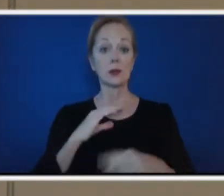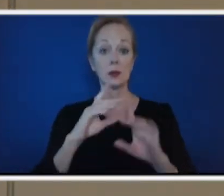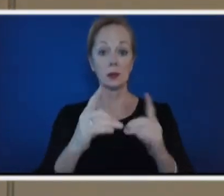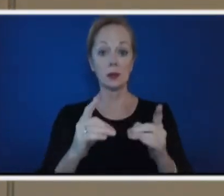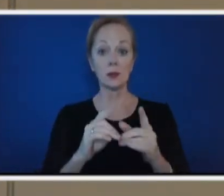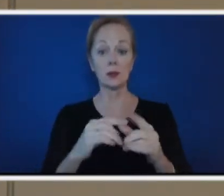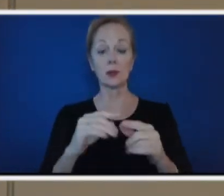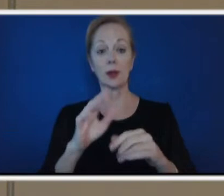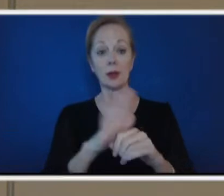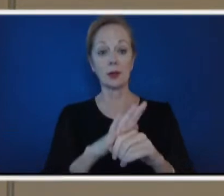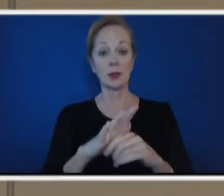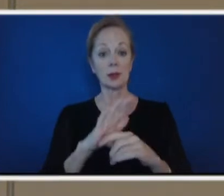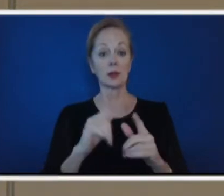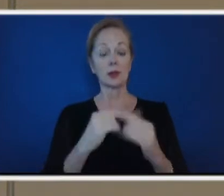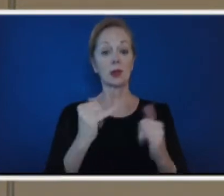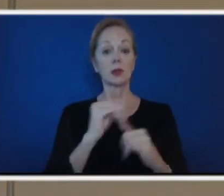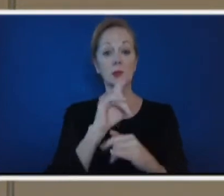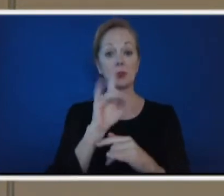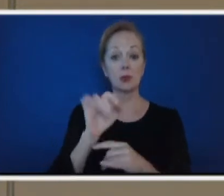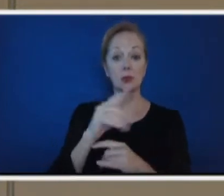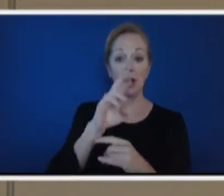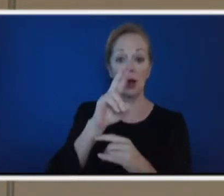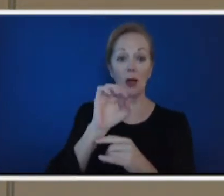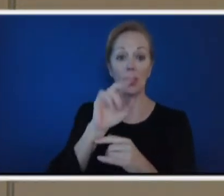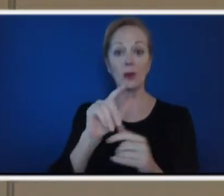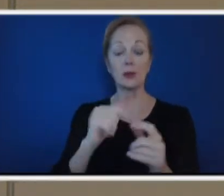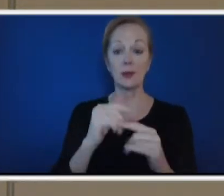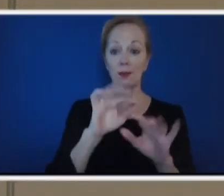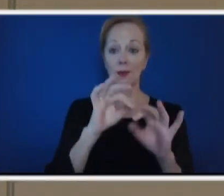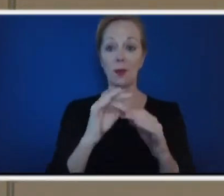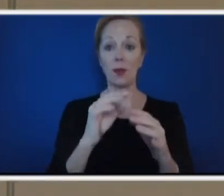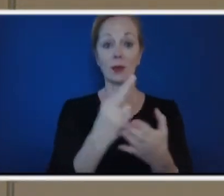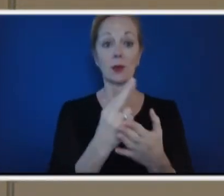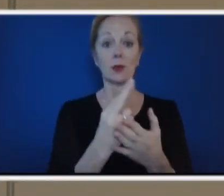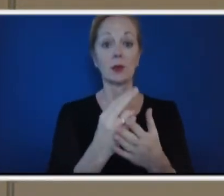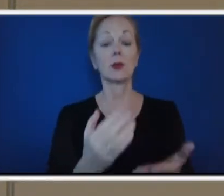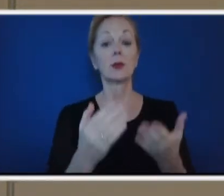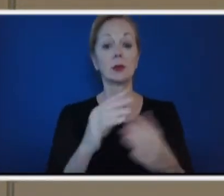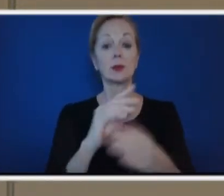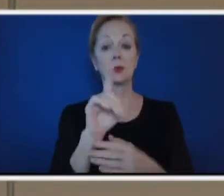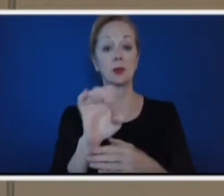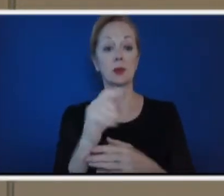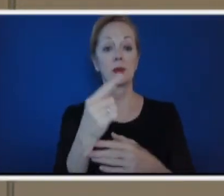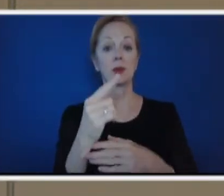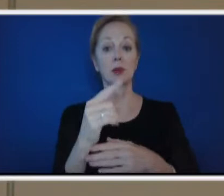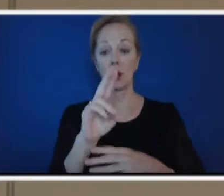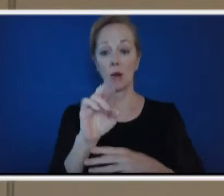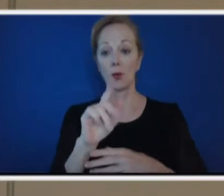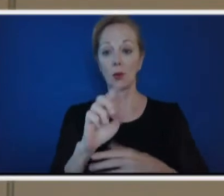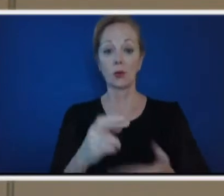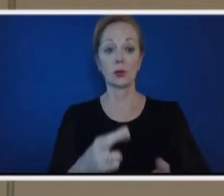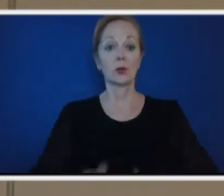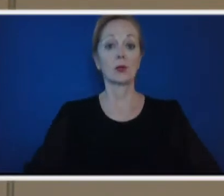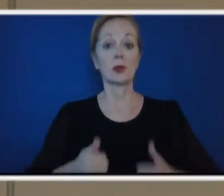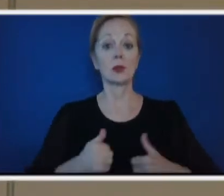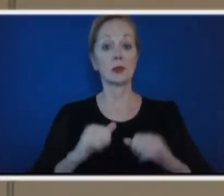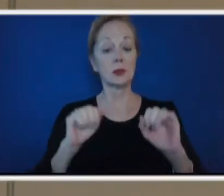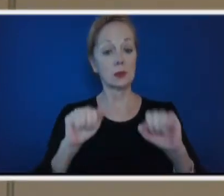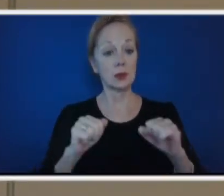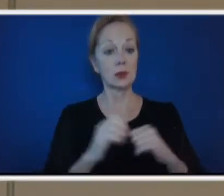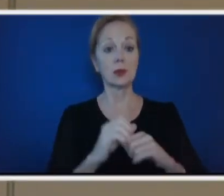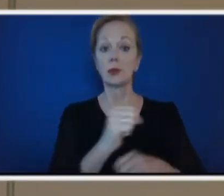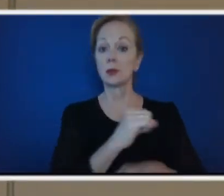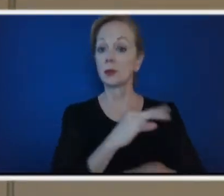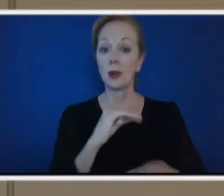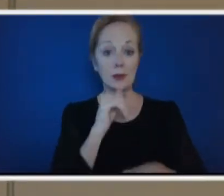Bakari's district. The current zoning is R3 Single Family Residential, and proposed zoning is Urban Residential Conditional. Staff does